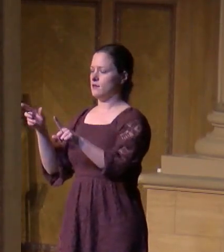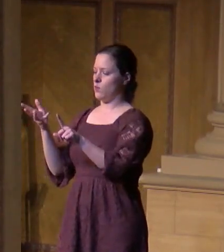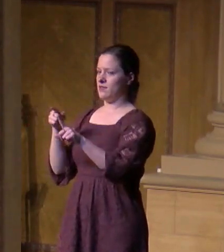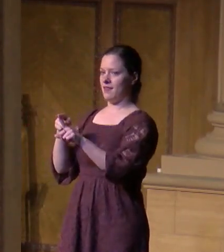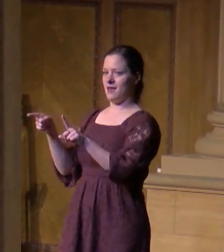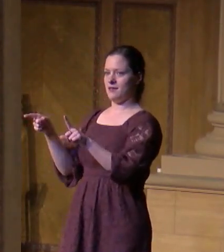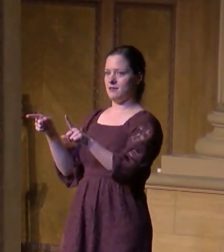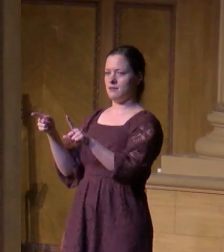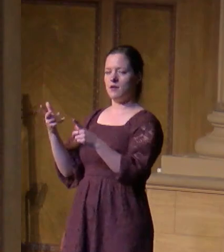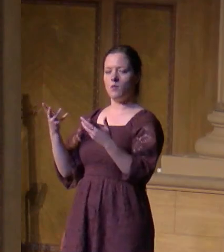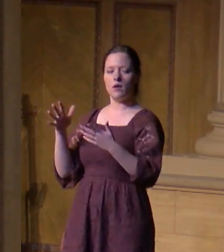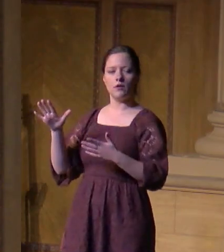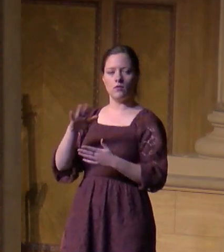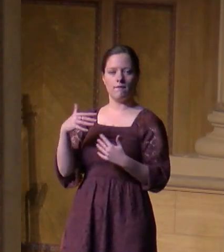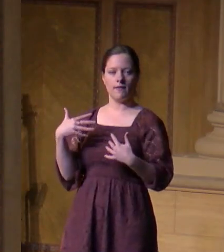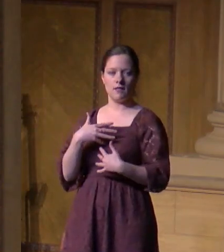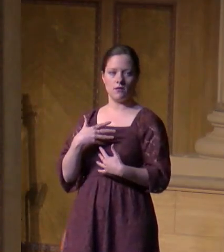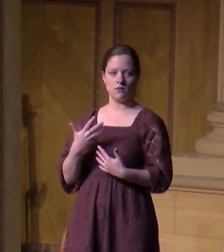what do you fear